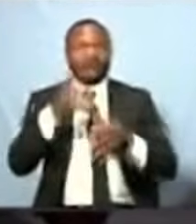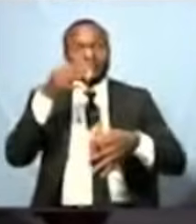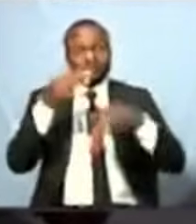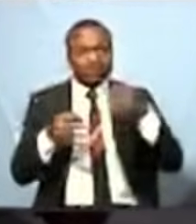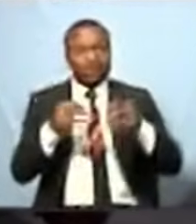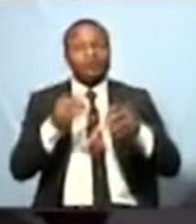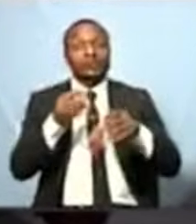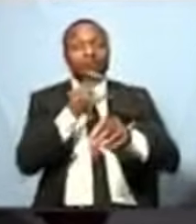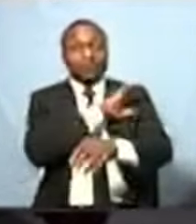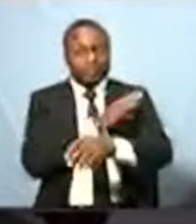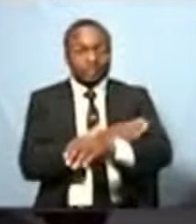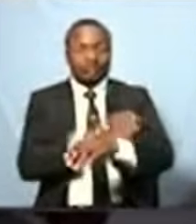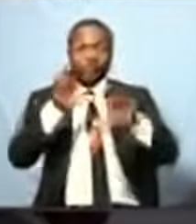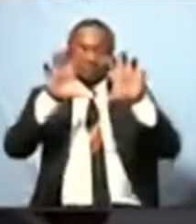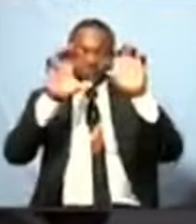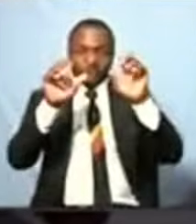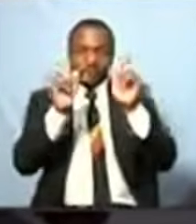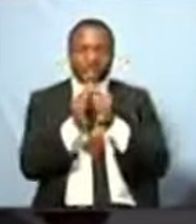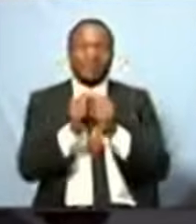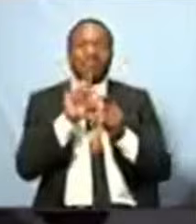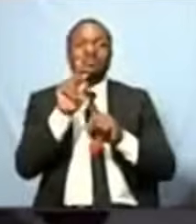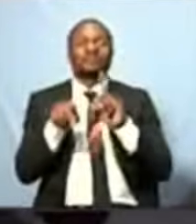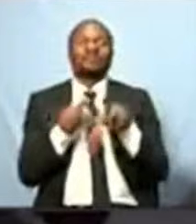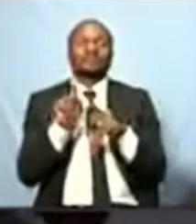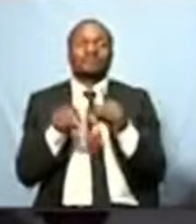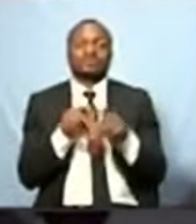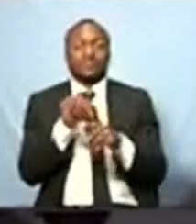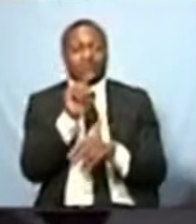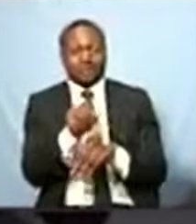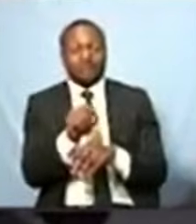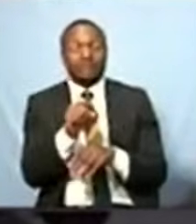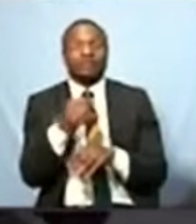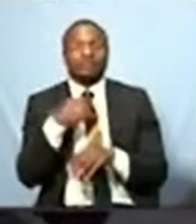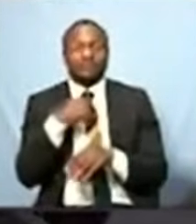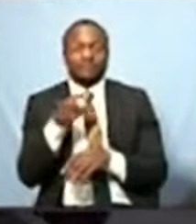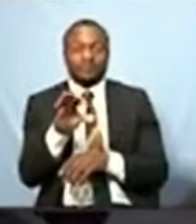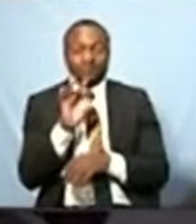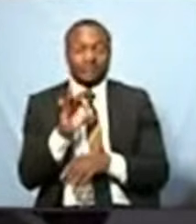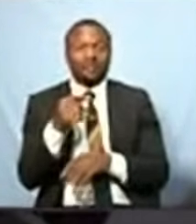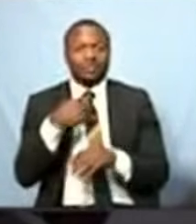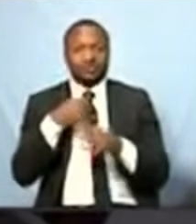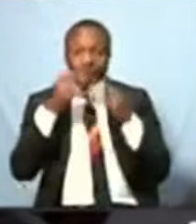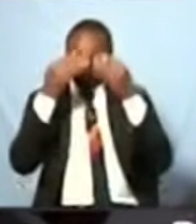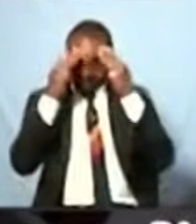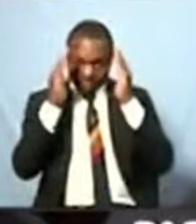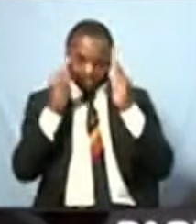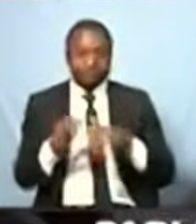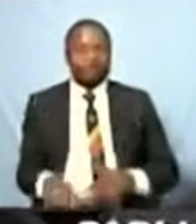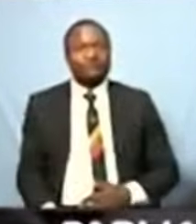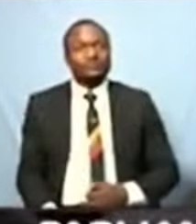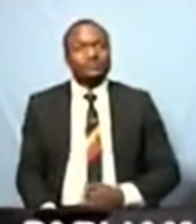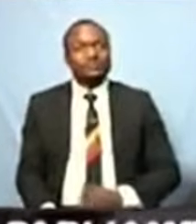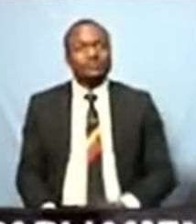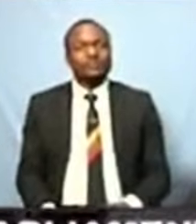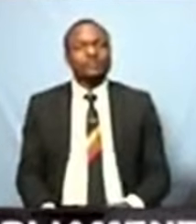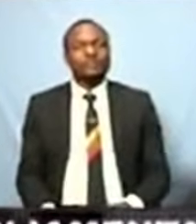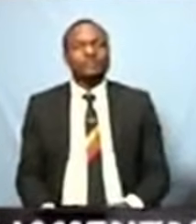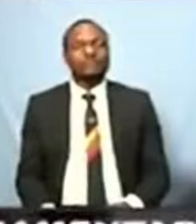the powers of executive is with the people. So it's from there that I got. Am I aware that